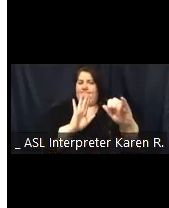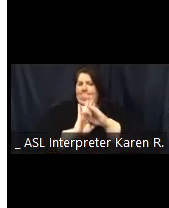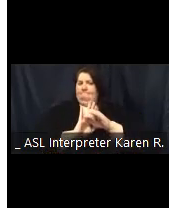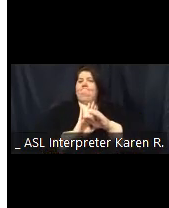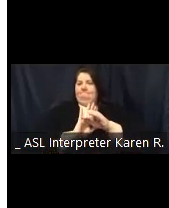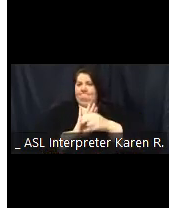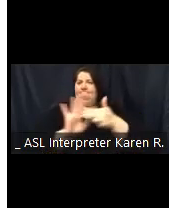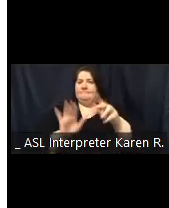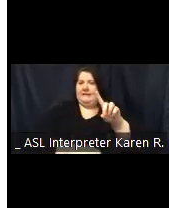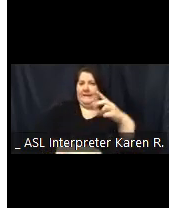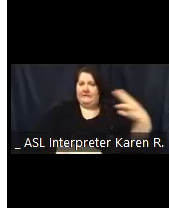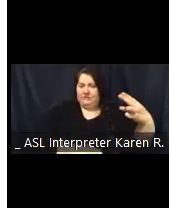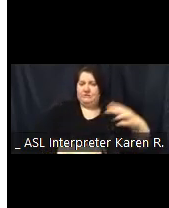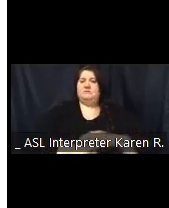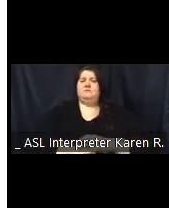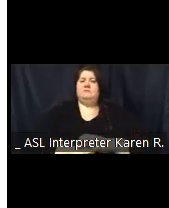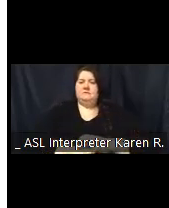DHH.